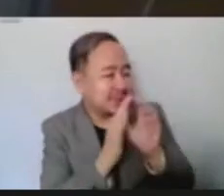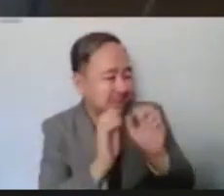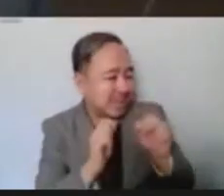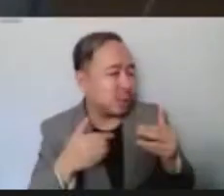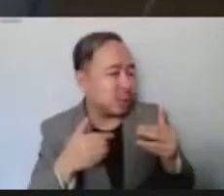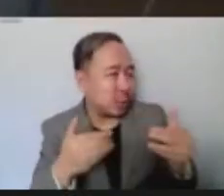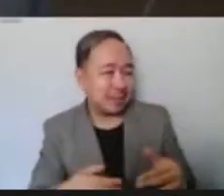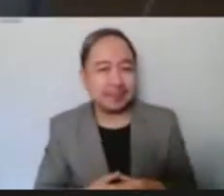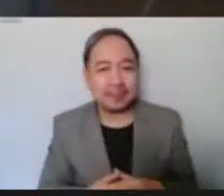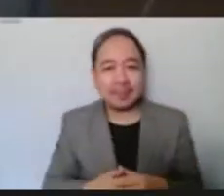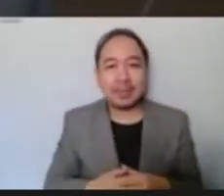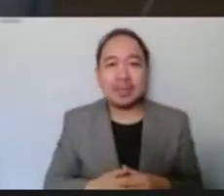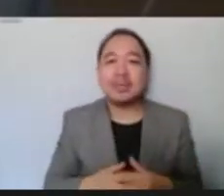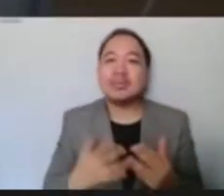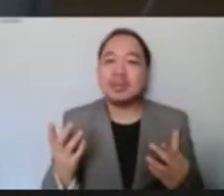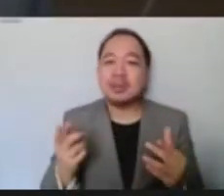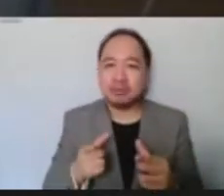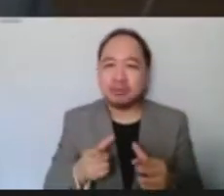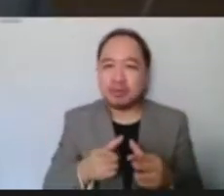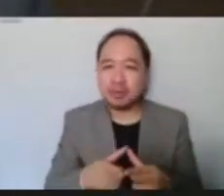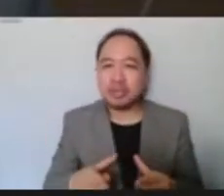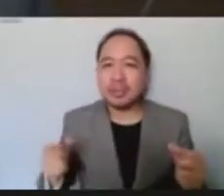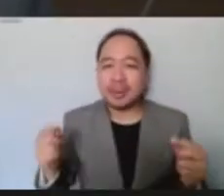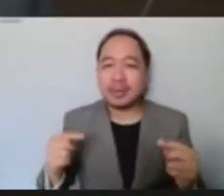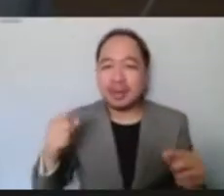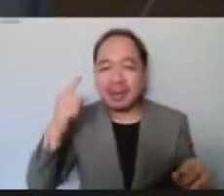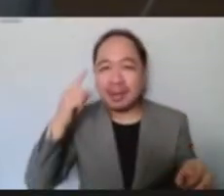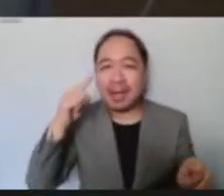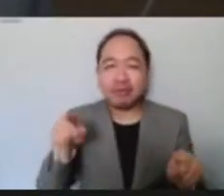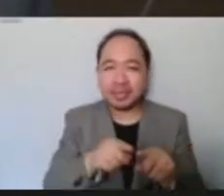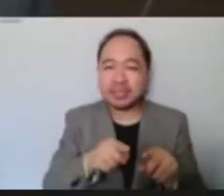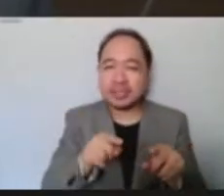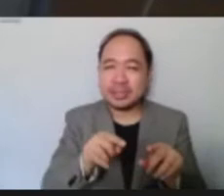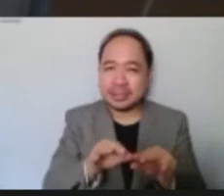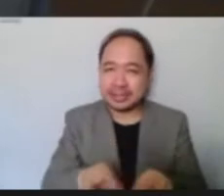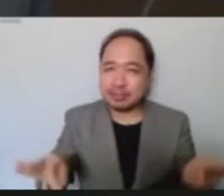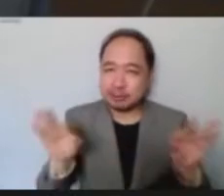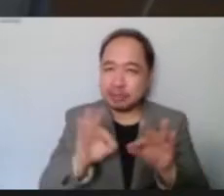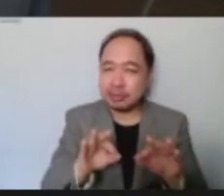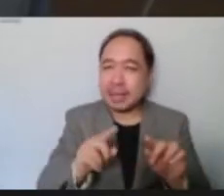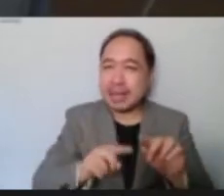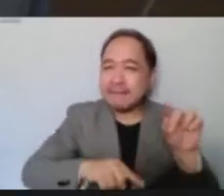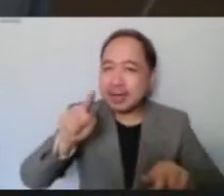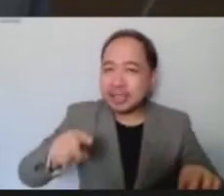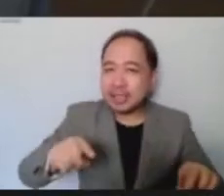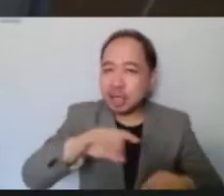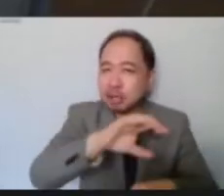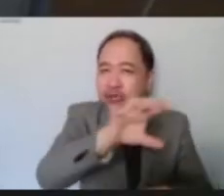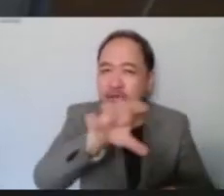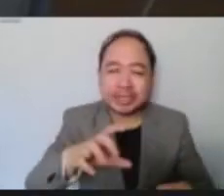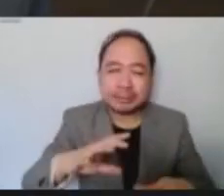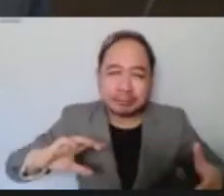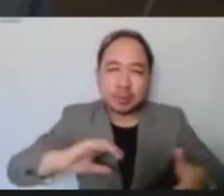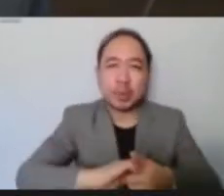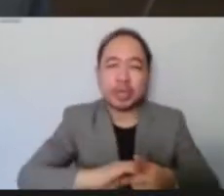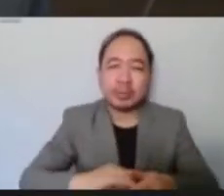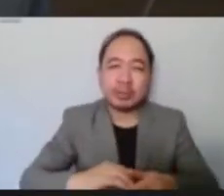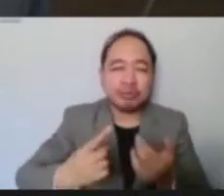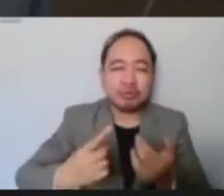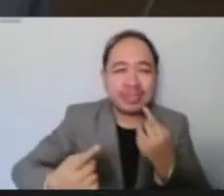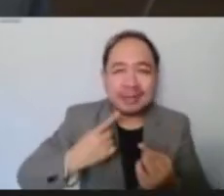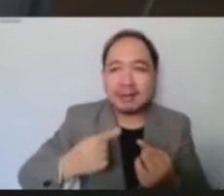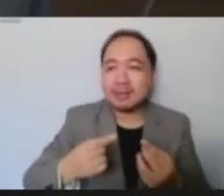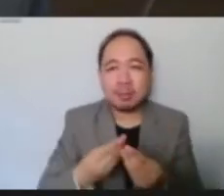uh so Japan broadly agrees with the importance of multilateral actions to tackle environmental issues the stated in our earlier